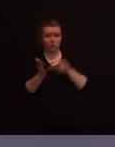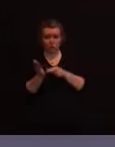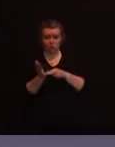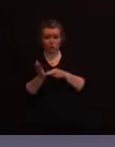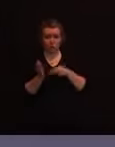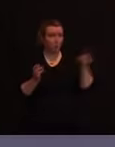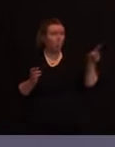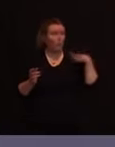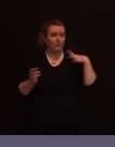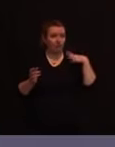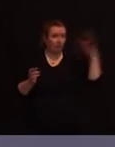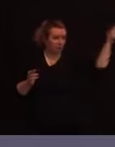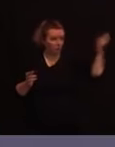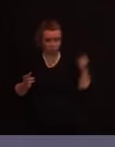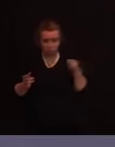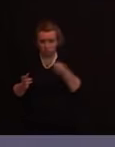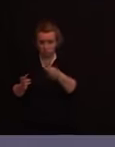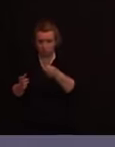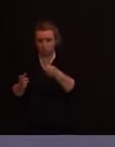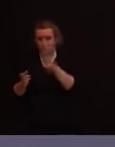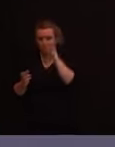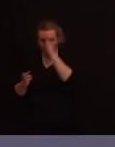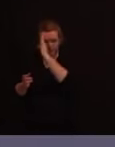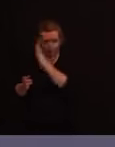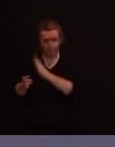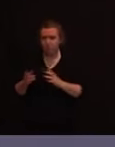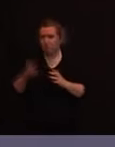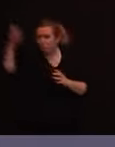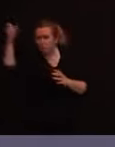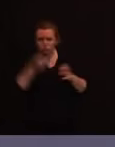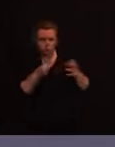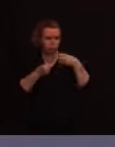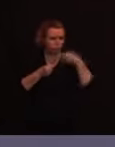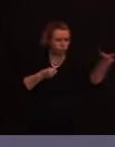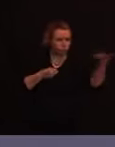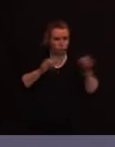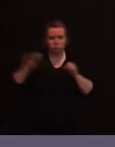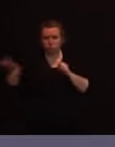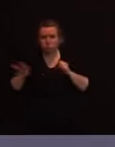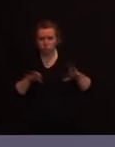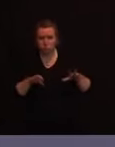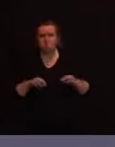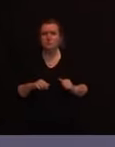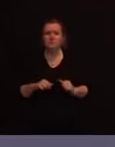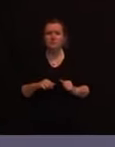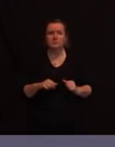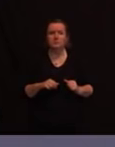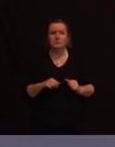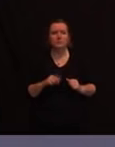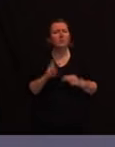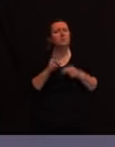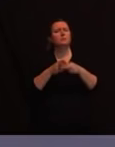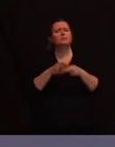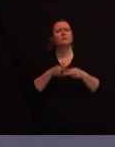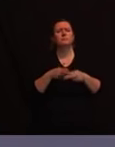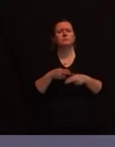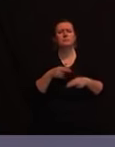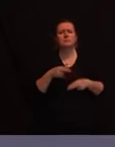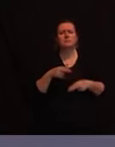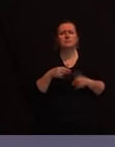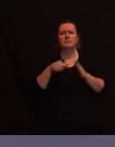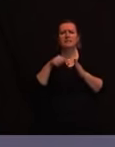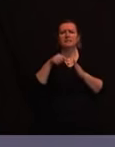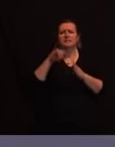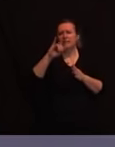get quarantined themselves. John, anything else you get? You've mentioned there's intensive care, and you say sometimes critical care. Is